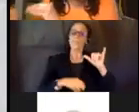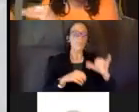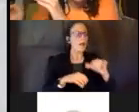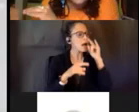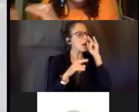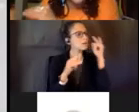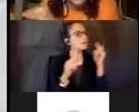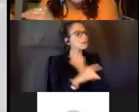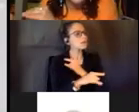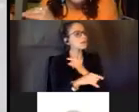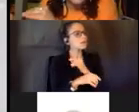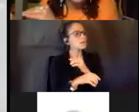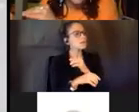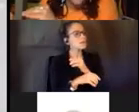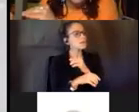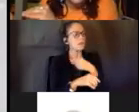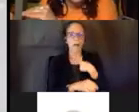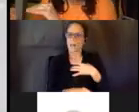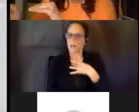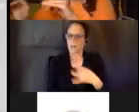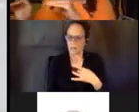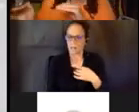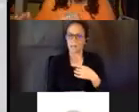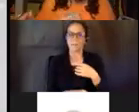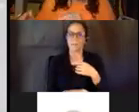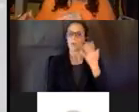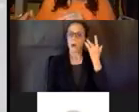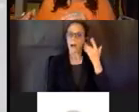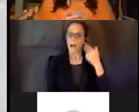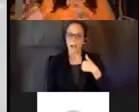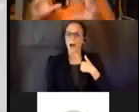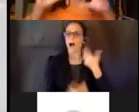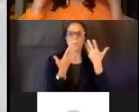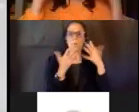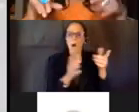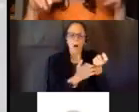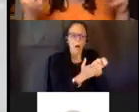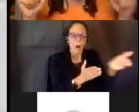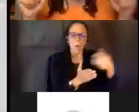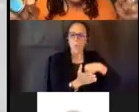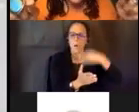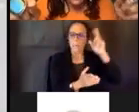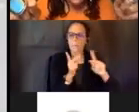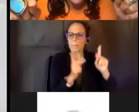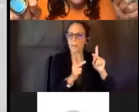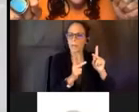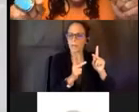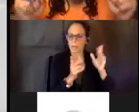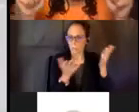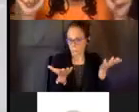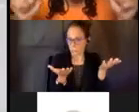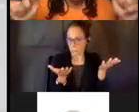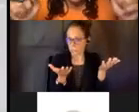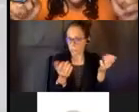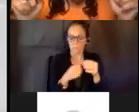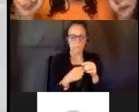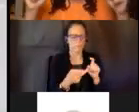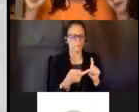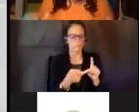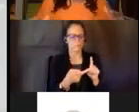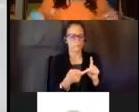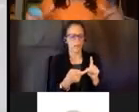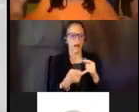actually disingenuous because number one, it makes him two-dimensional. Number two,